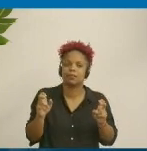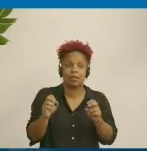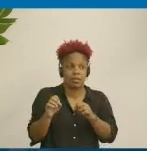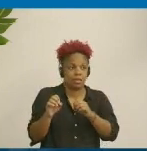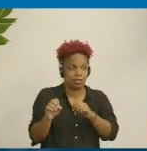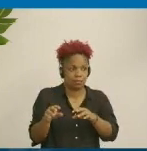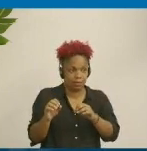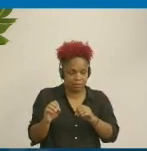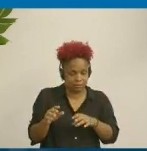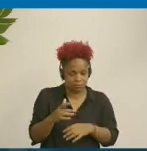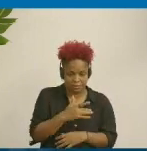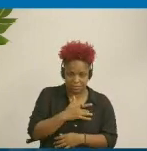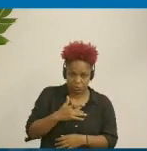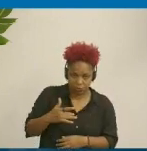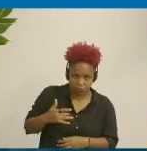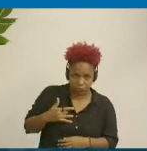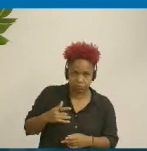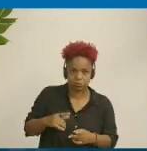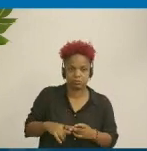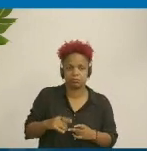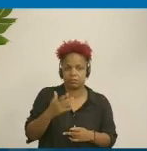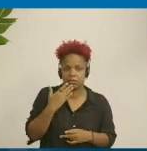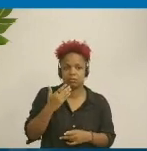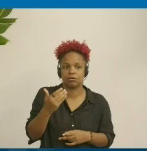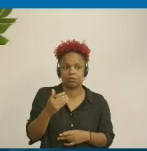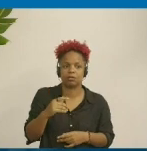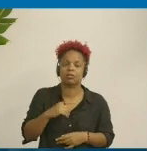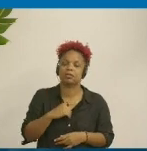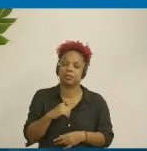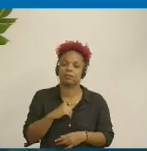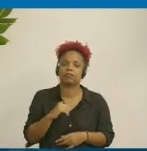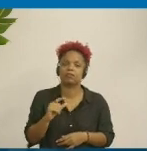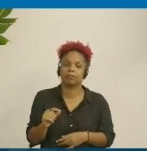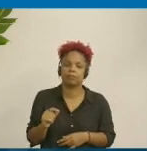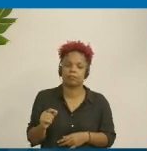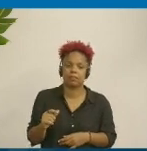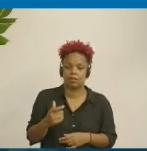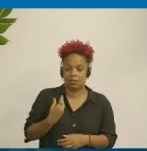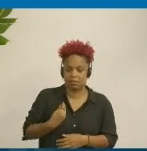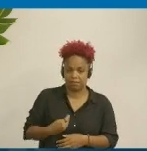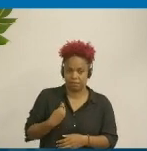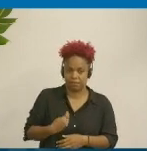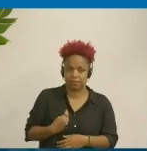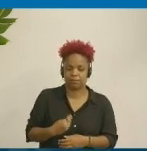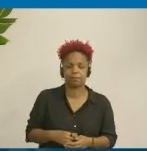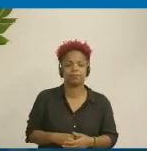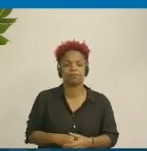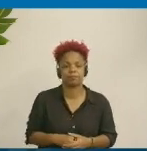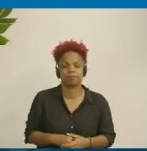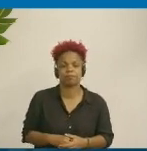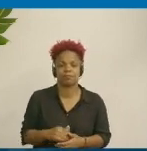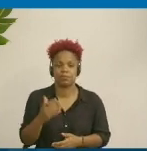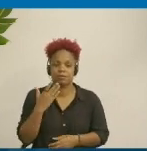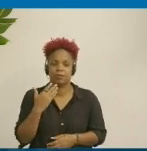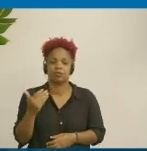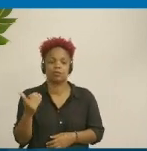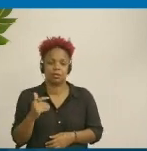are all interconnected and need to be improved in order to improve the quality life of individuals